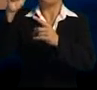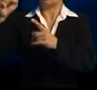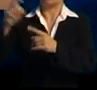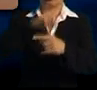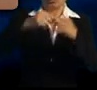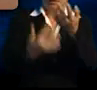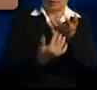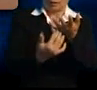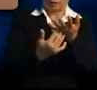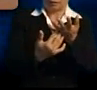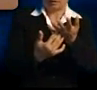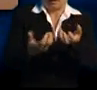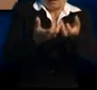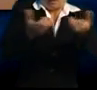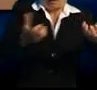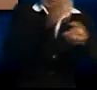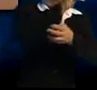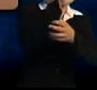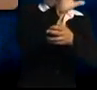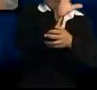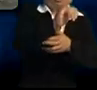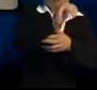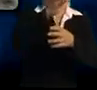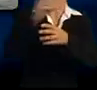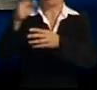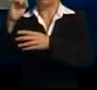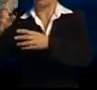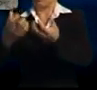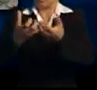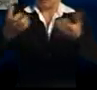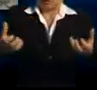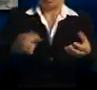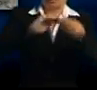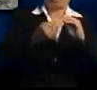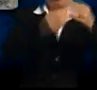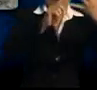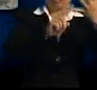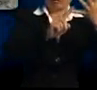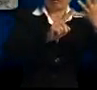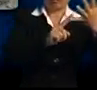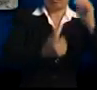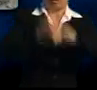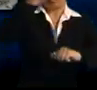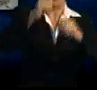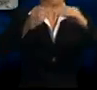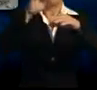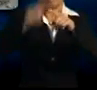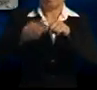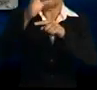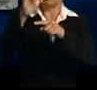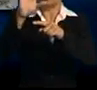When heated, it separates the mercury and oxygen. Number 5. Most metal